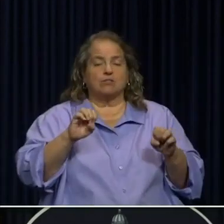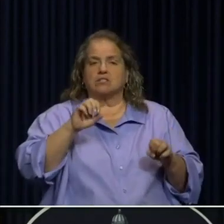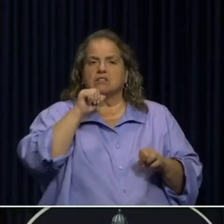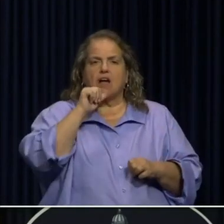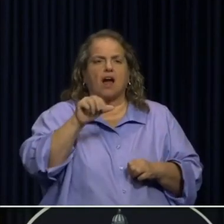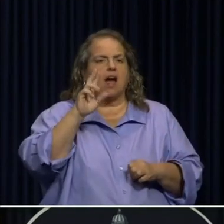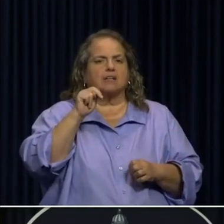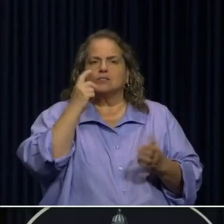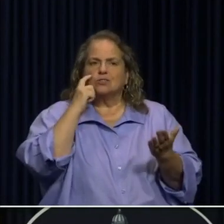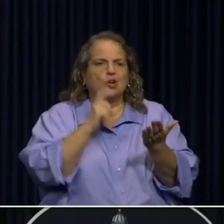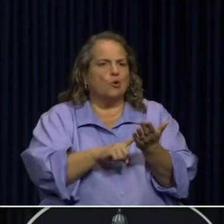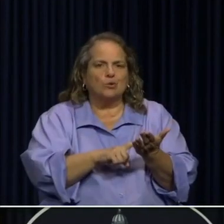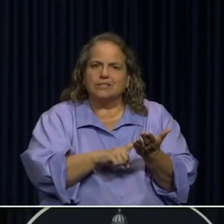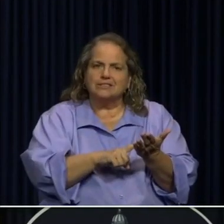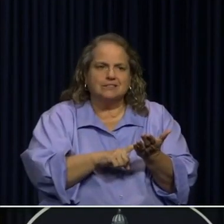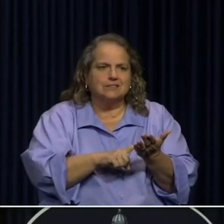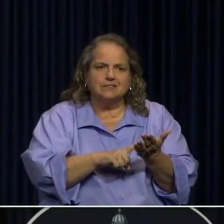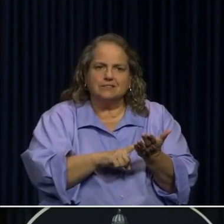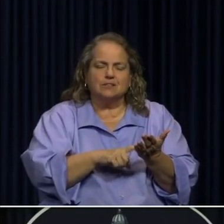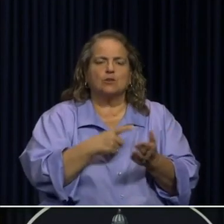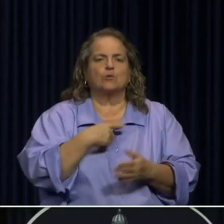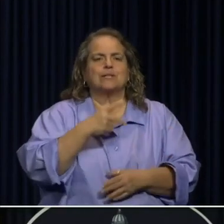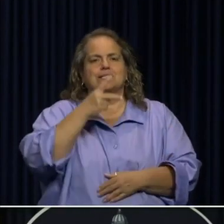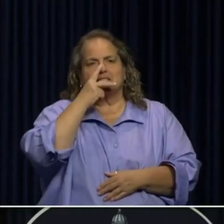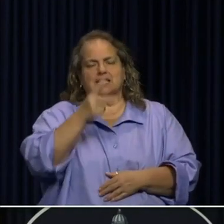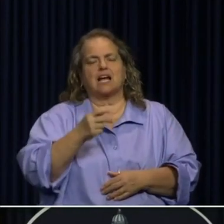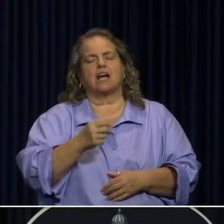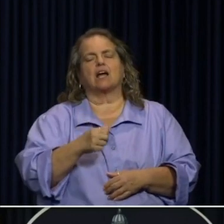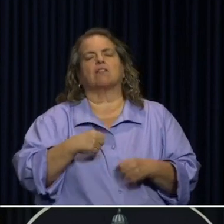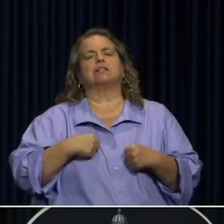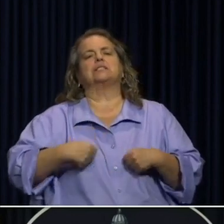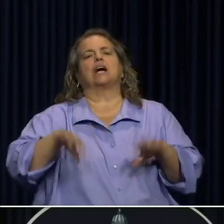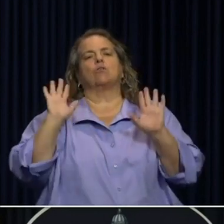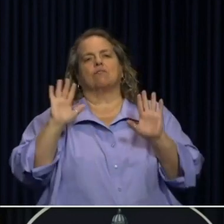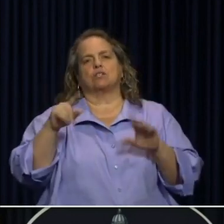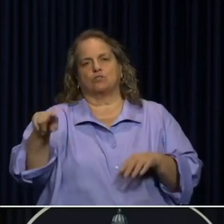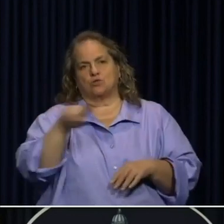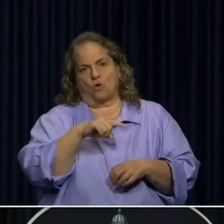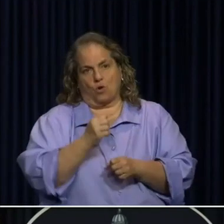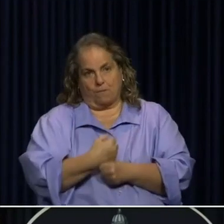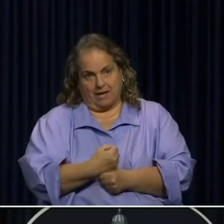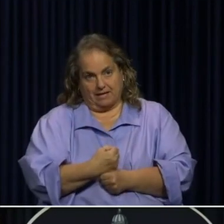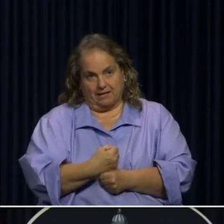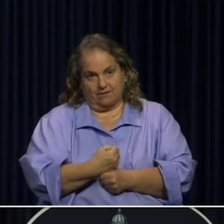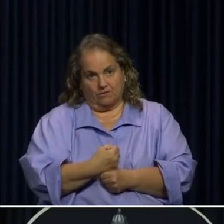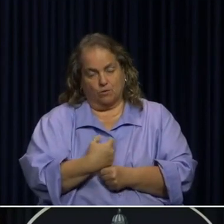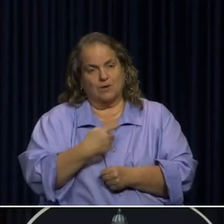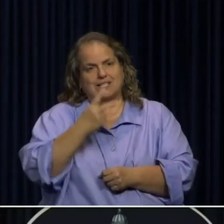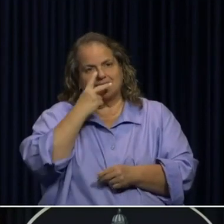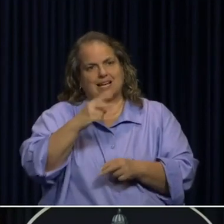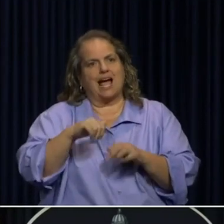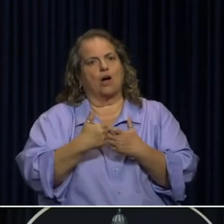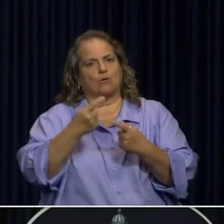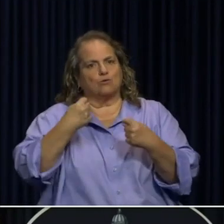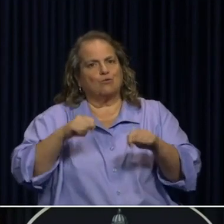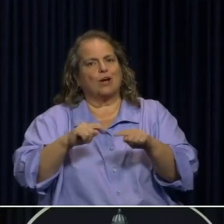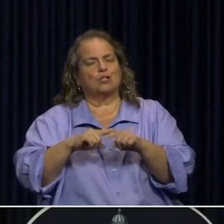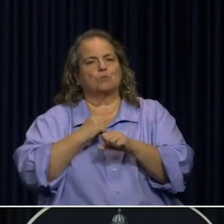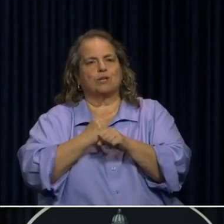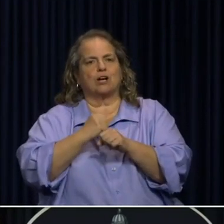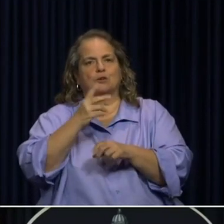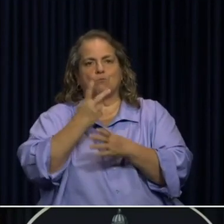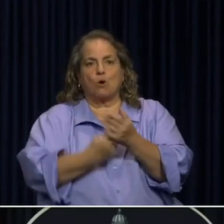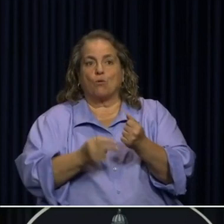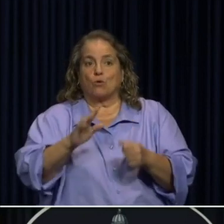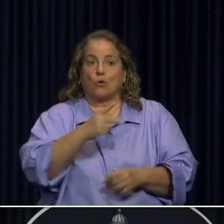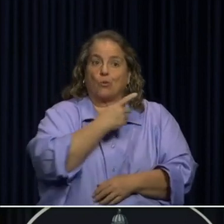unnoticed. We see the sacrifices you are making. We see how you're trying to protect both your patients and